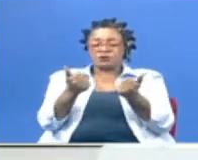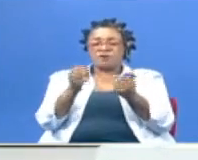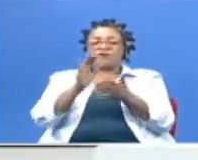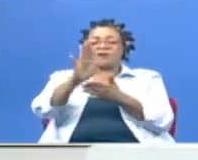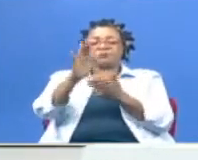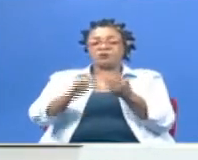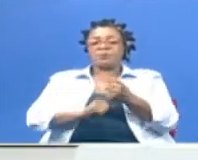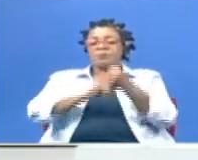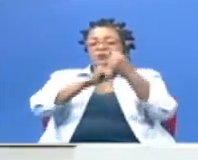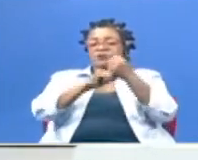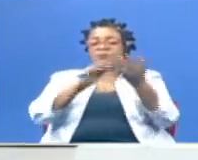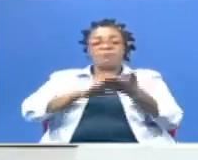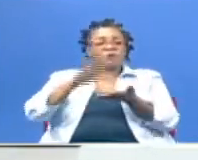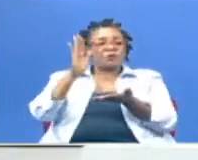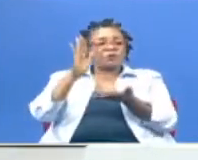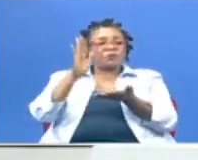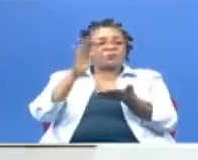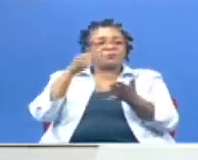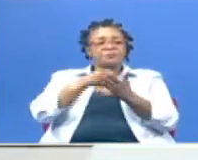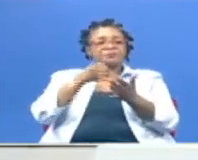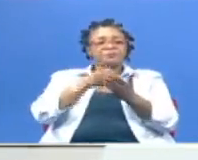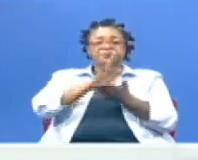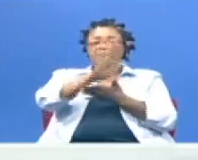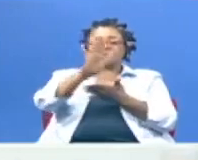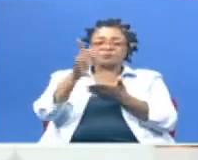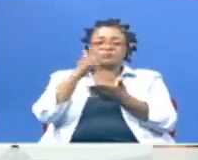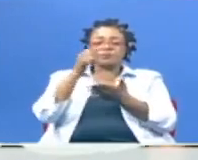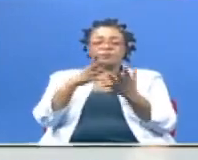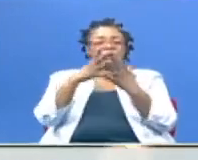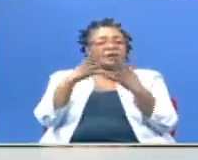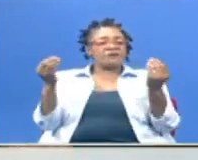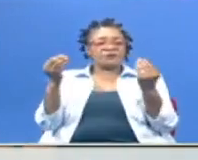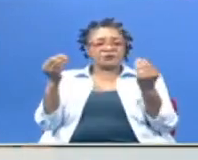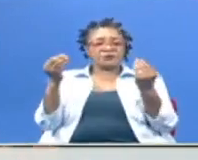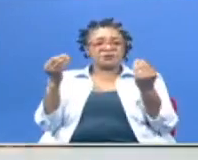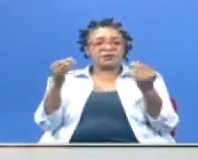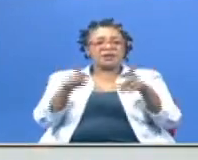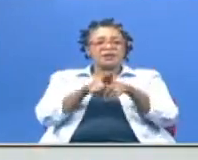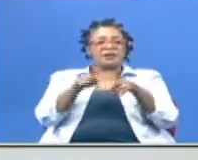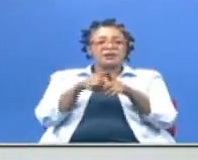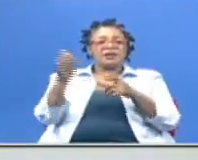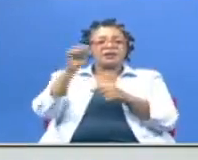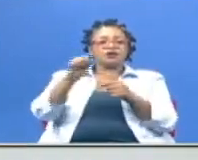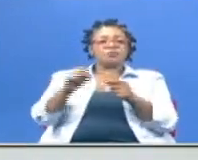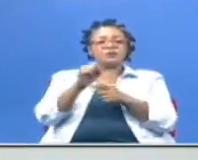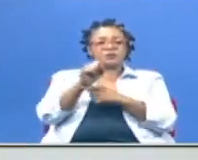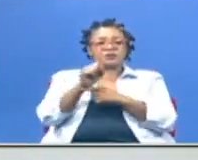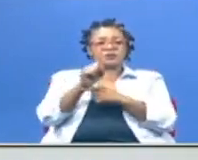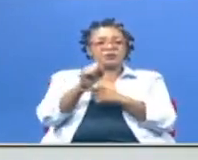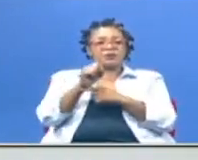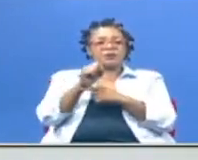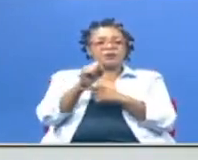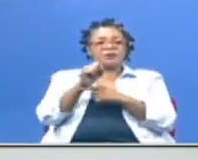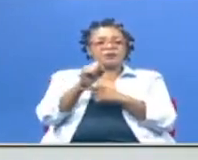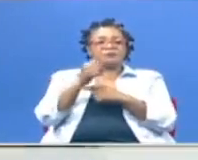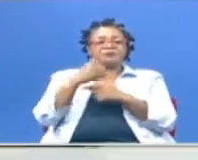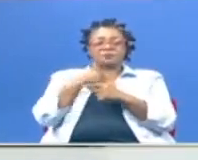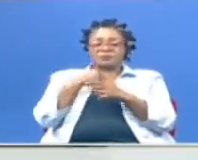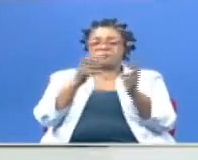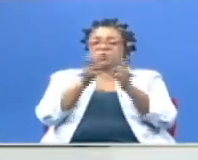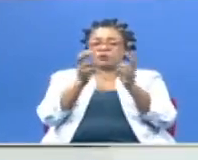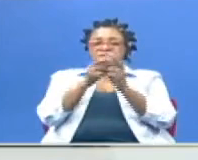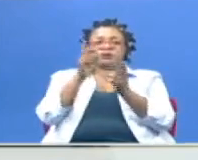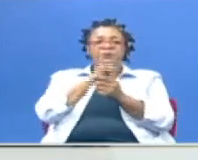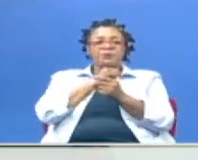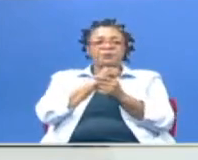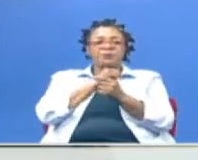way. Even those that had left the scene, like SuperSport, I am already in contact with them